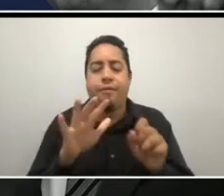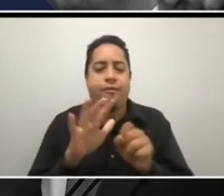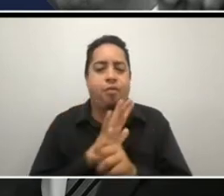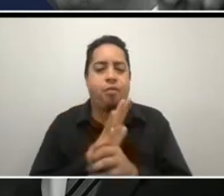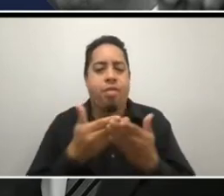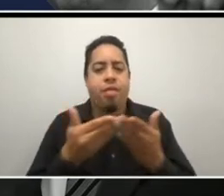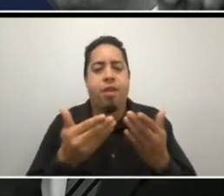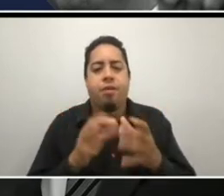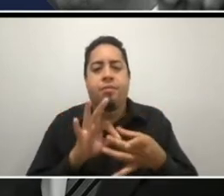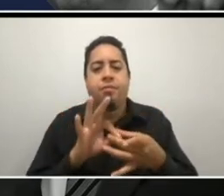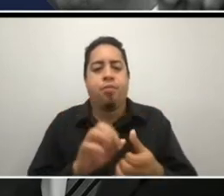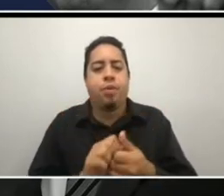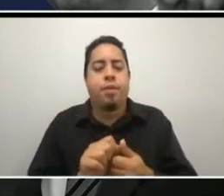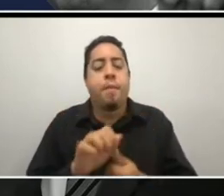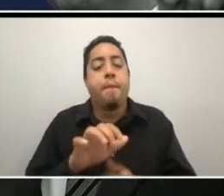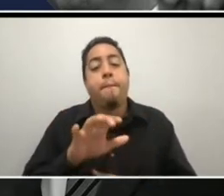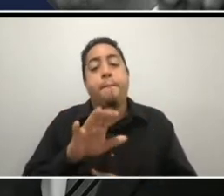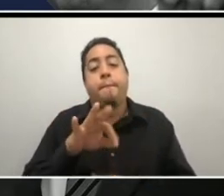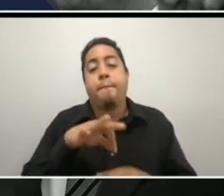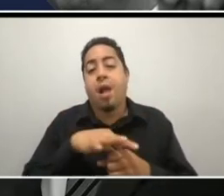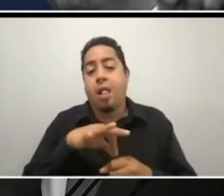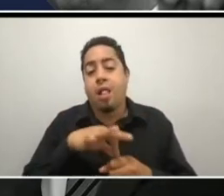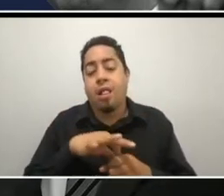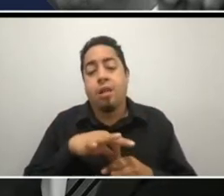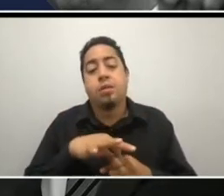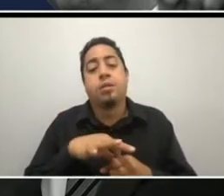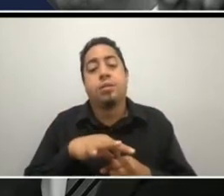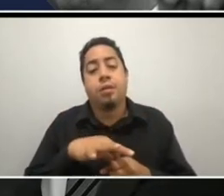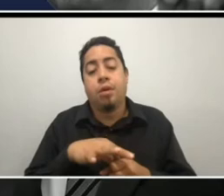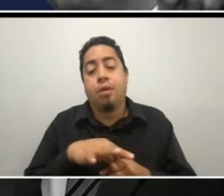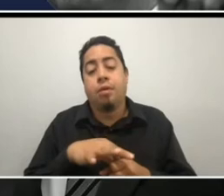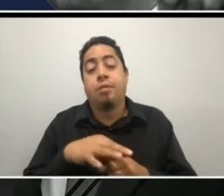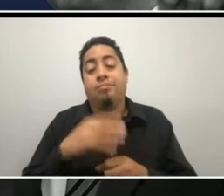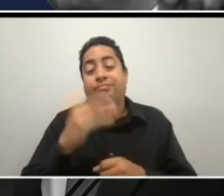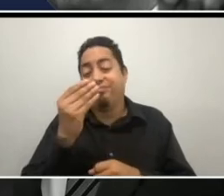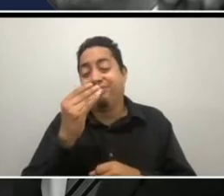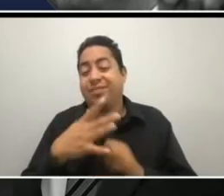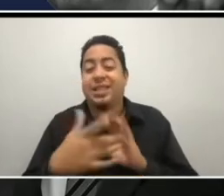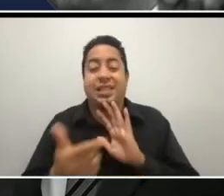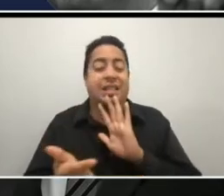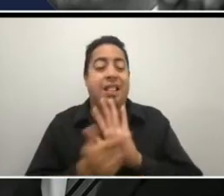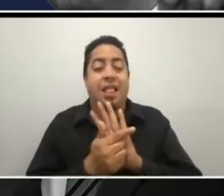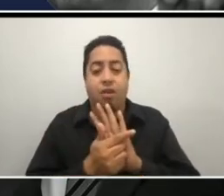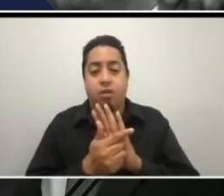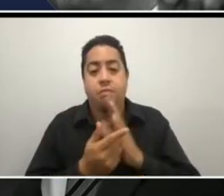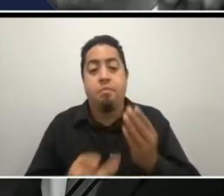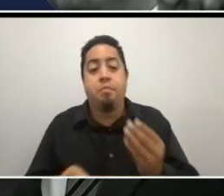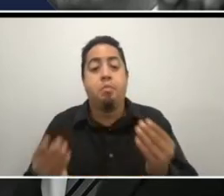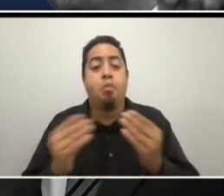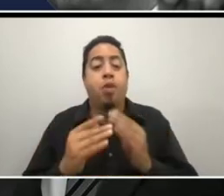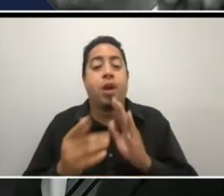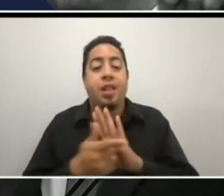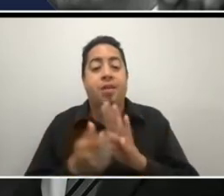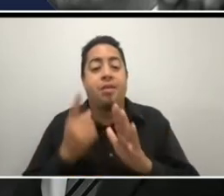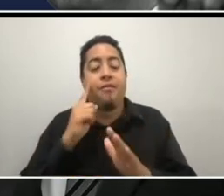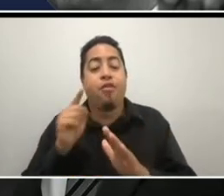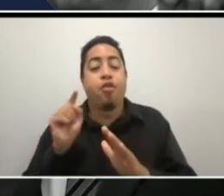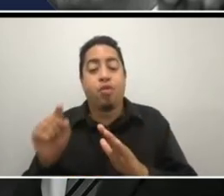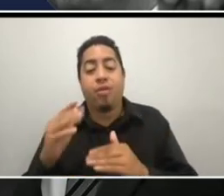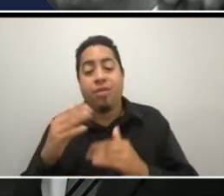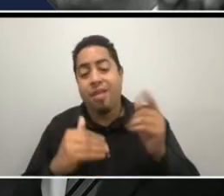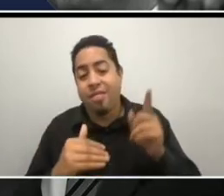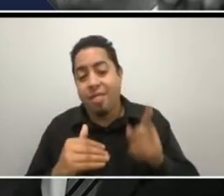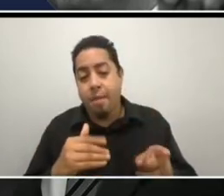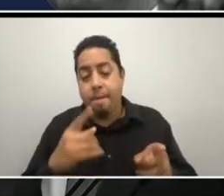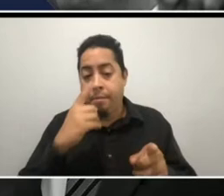are corrupt, and you're going to find that they are, which is totally illegal. It's more illegal for you than it is for them. Because you know